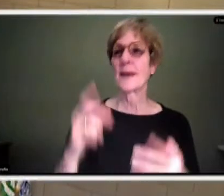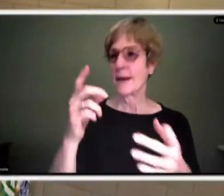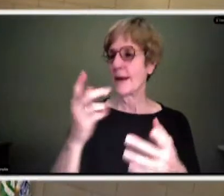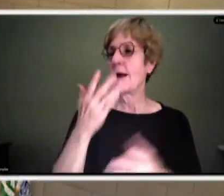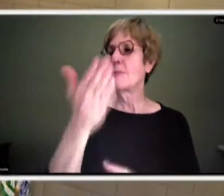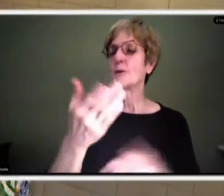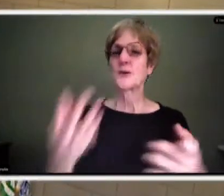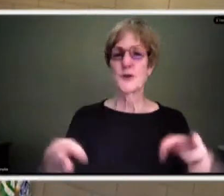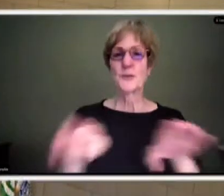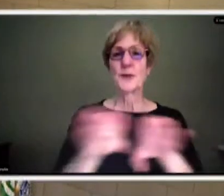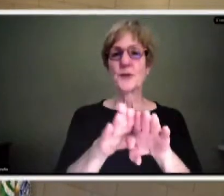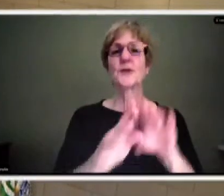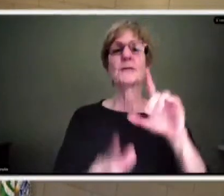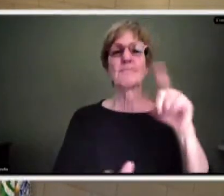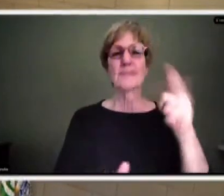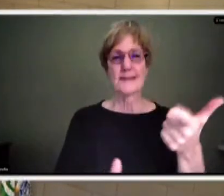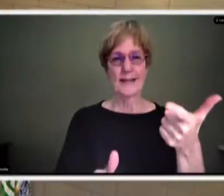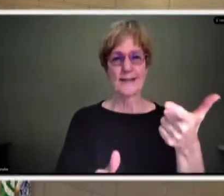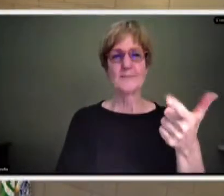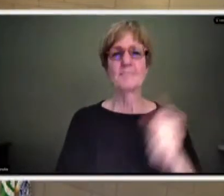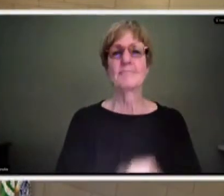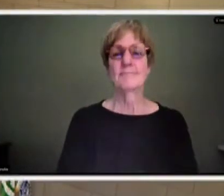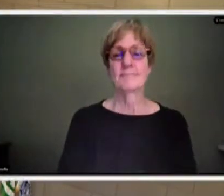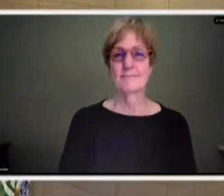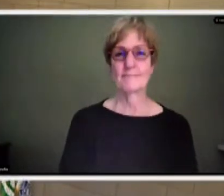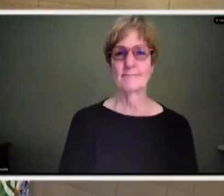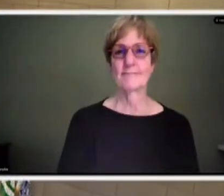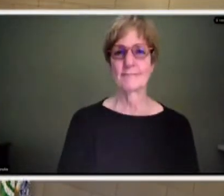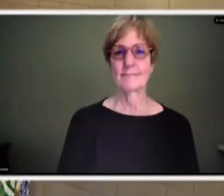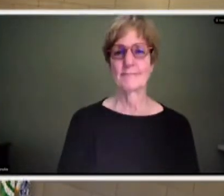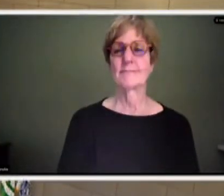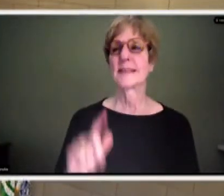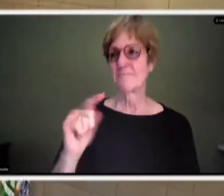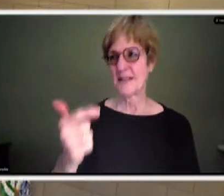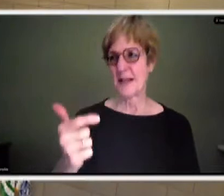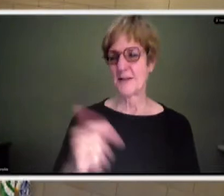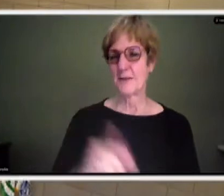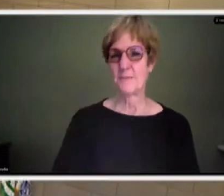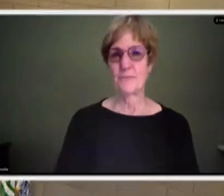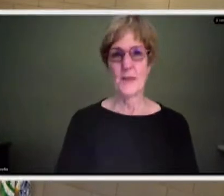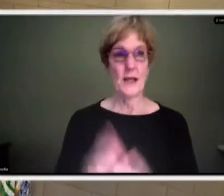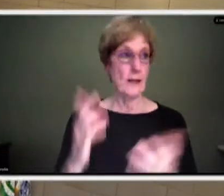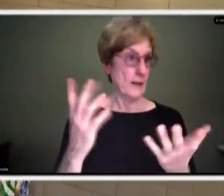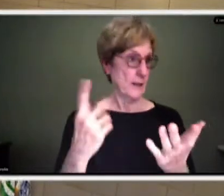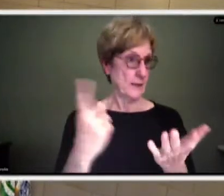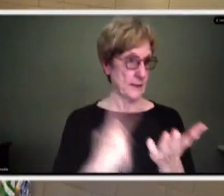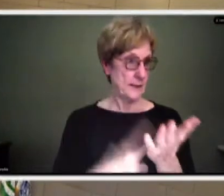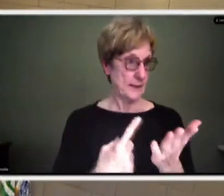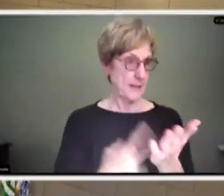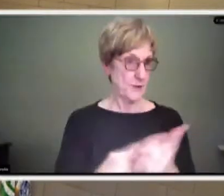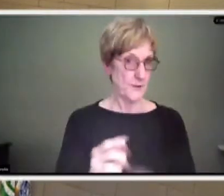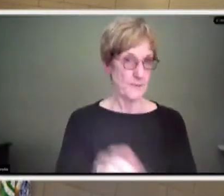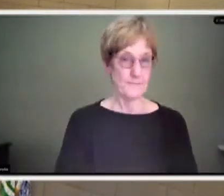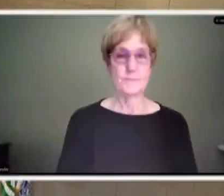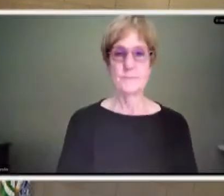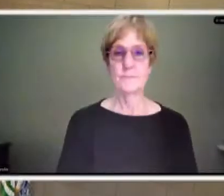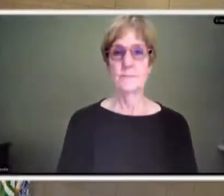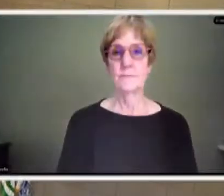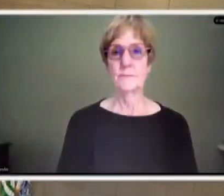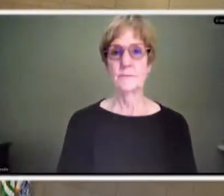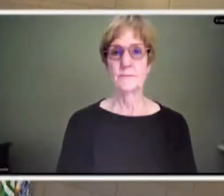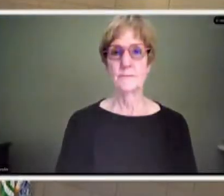So moved. A second. Second. Second. Any discussion? Yes, I have. Yes. All right. No.